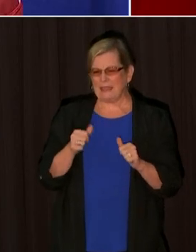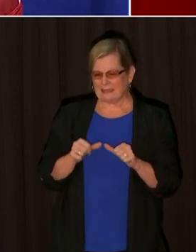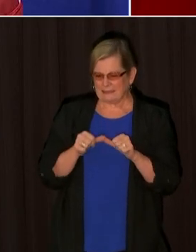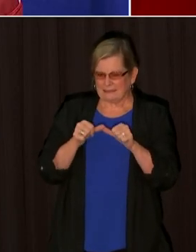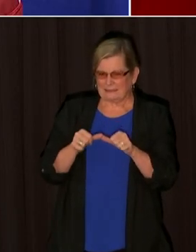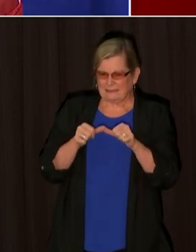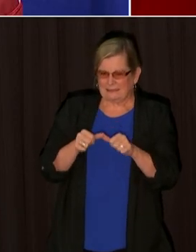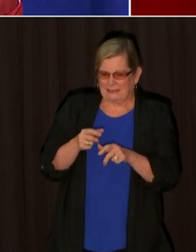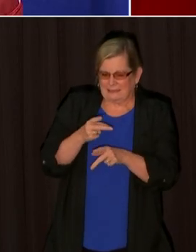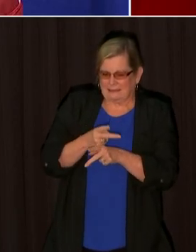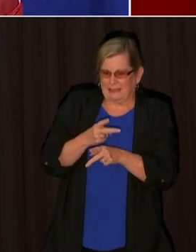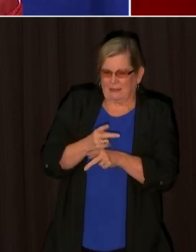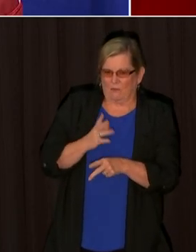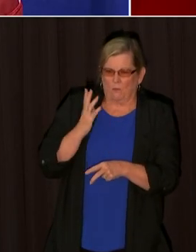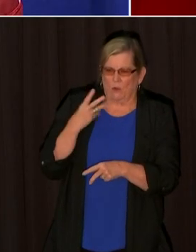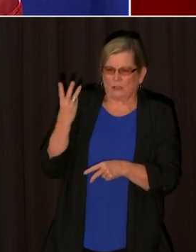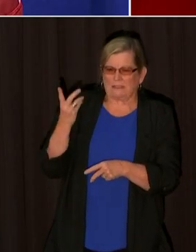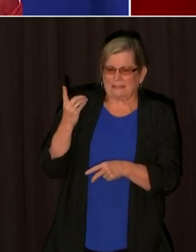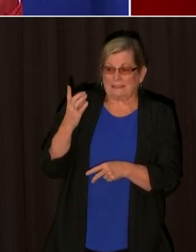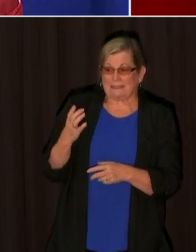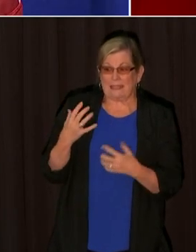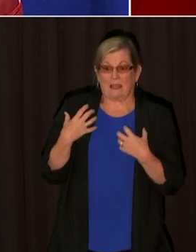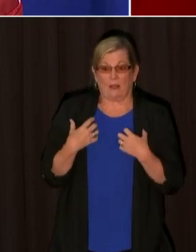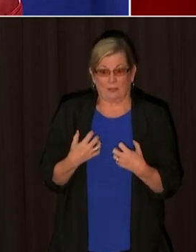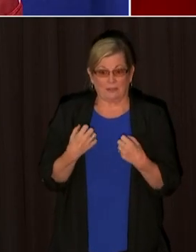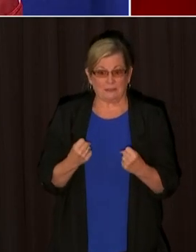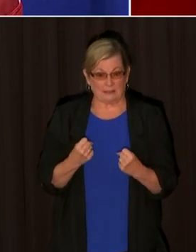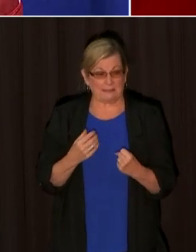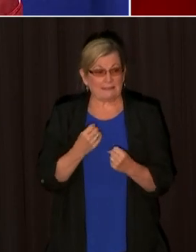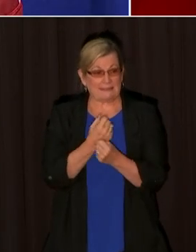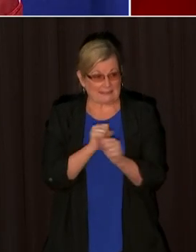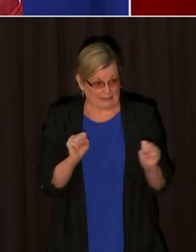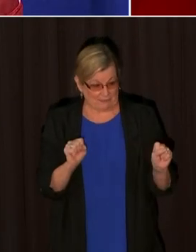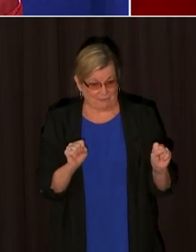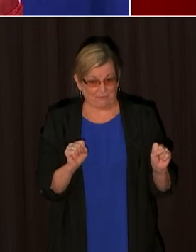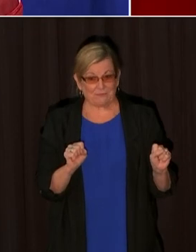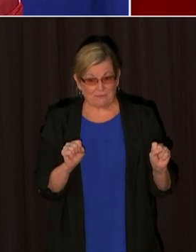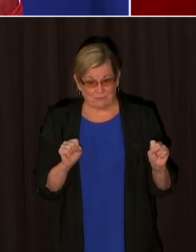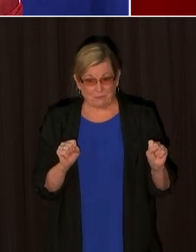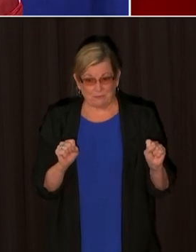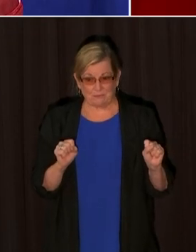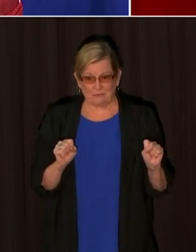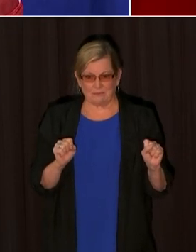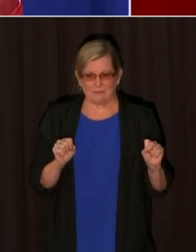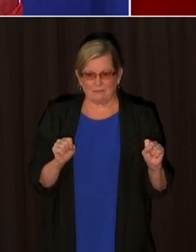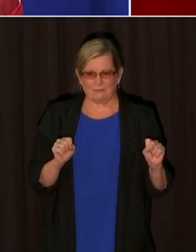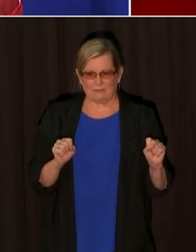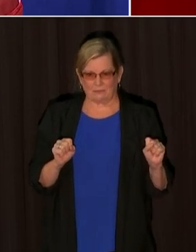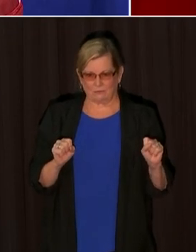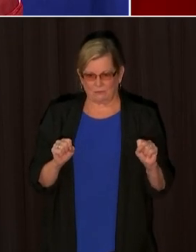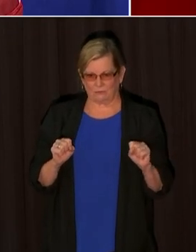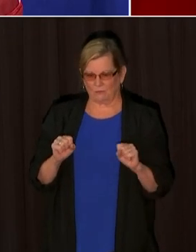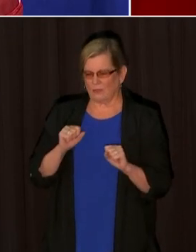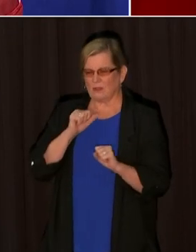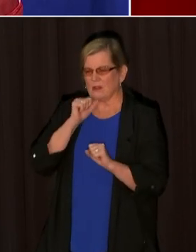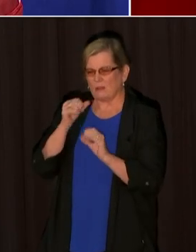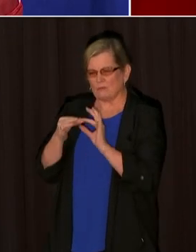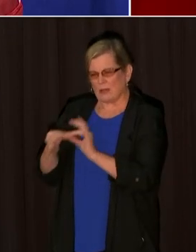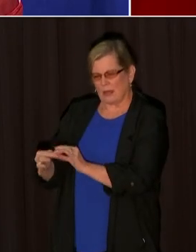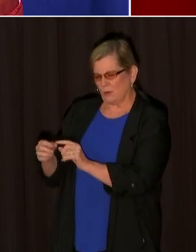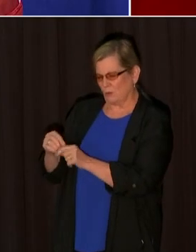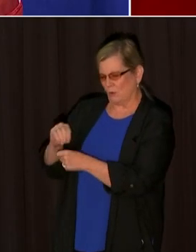Washingtonians healthy and safe. That is non-COVID related, but is COVID